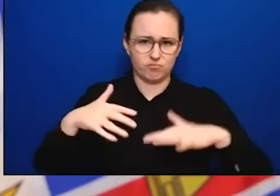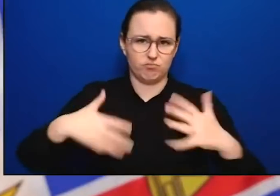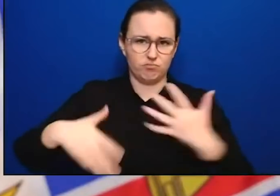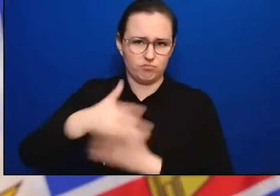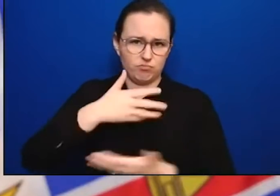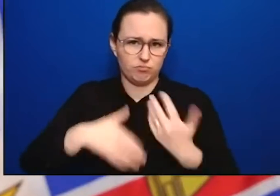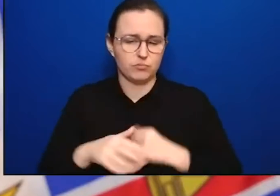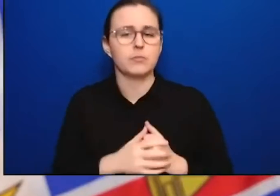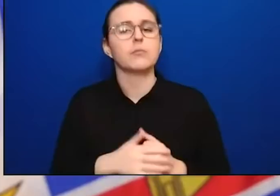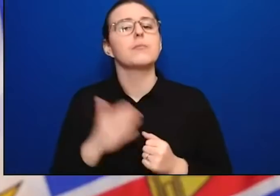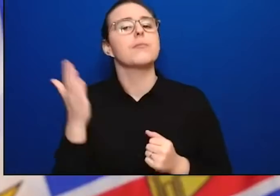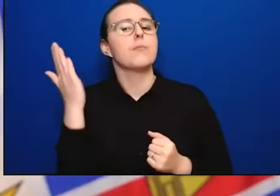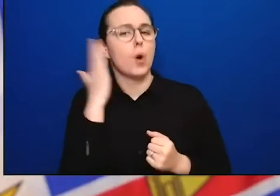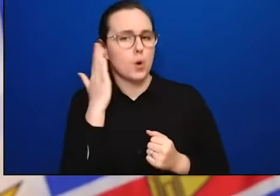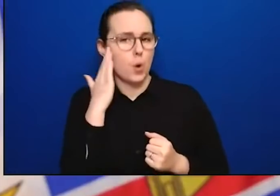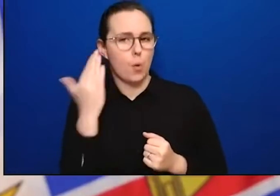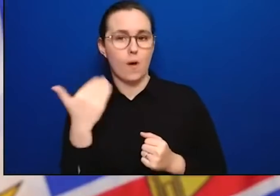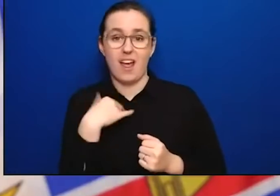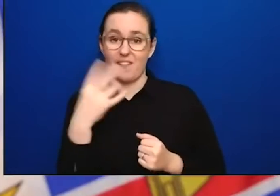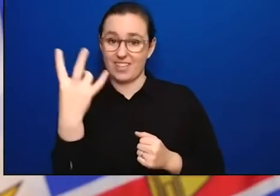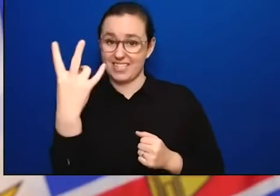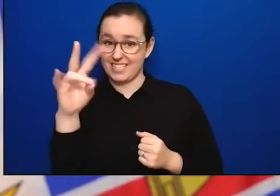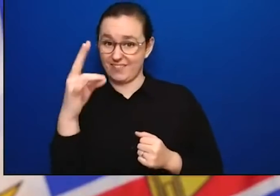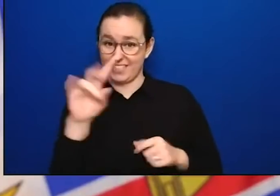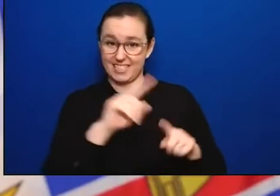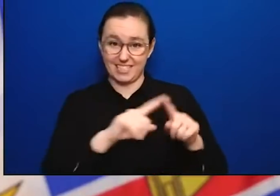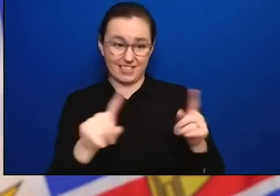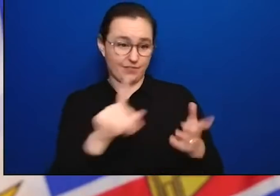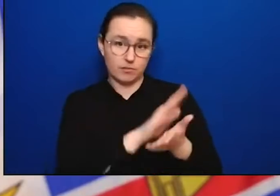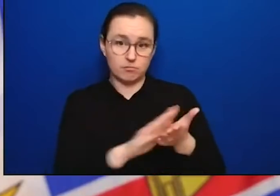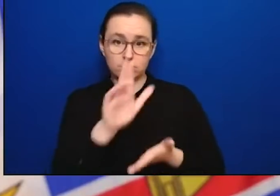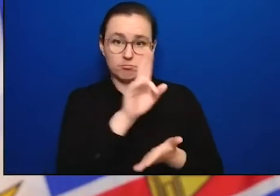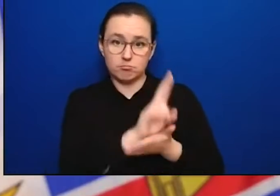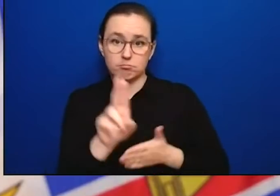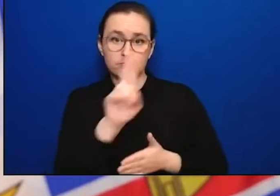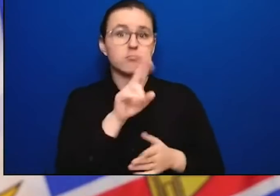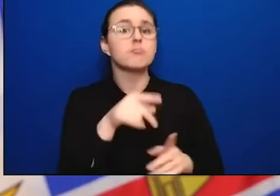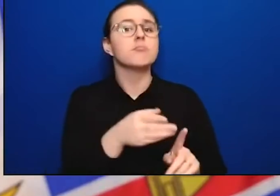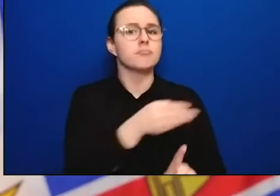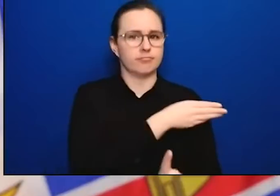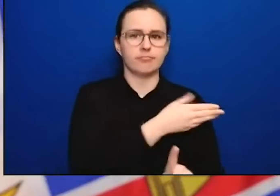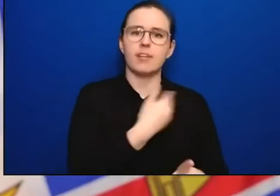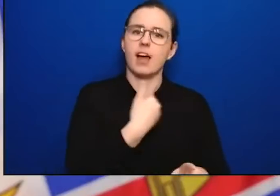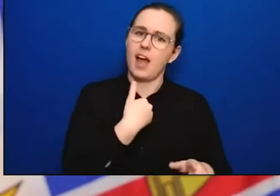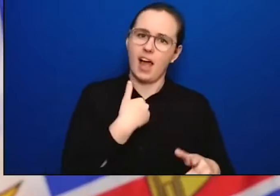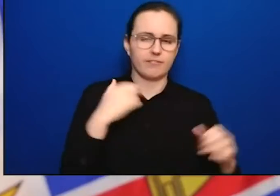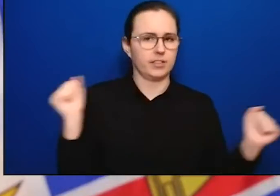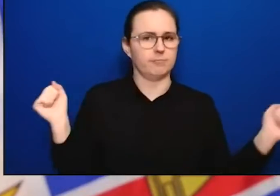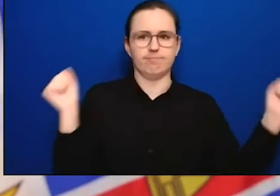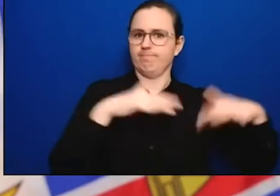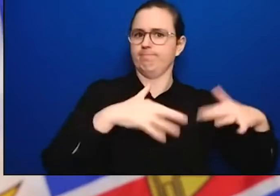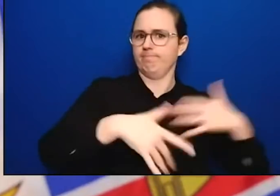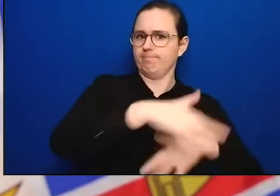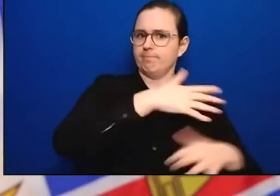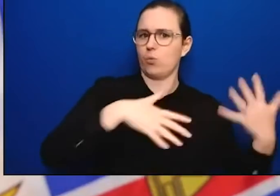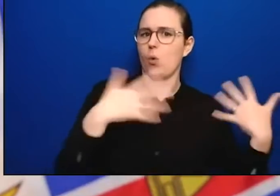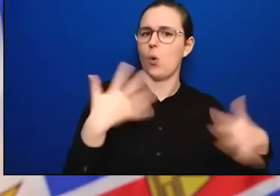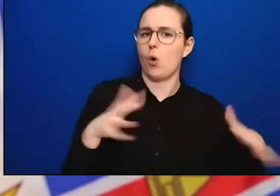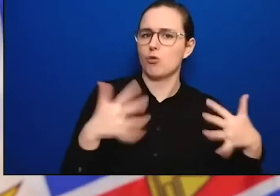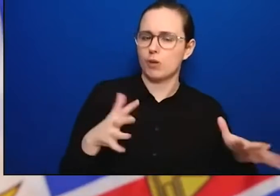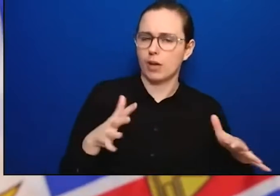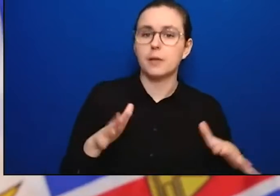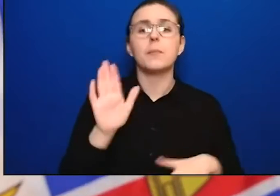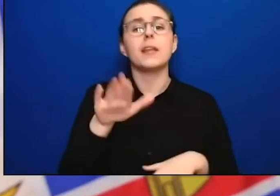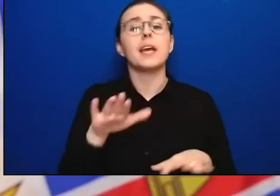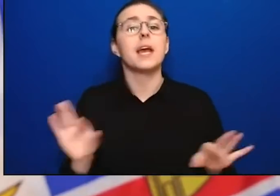just really pleased and proud that that's happening. I know there's been 17 of our institutions who've started even before